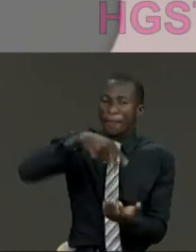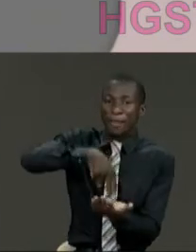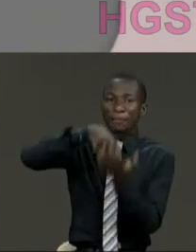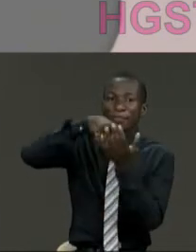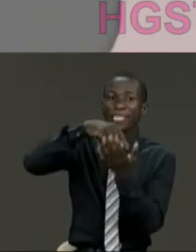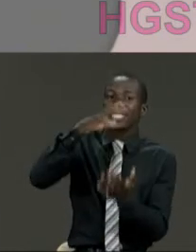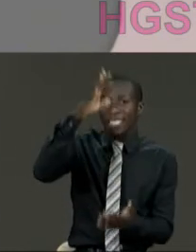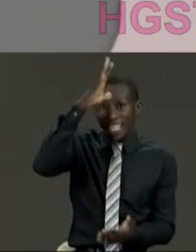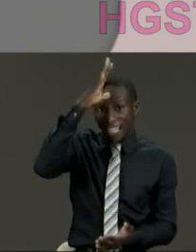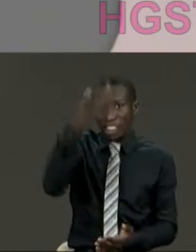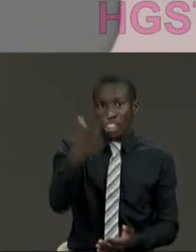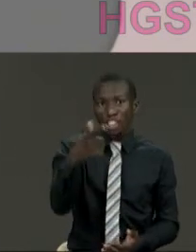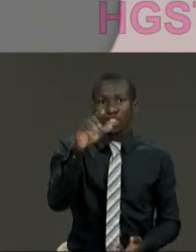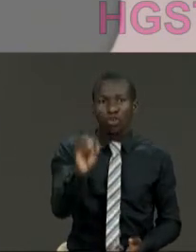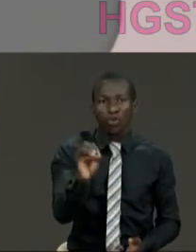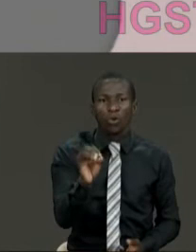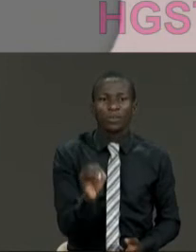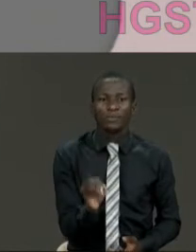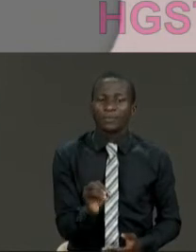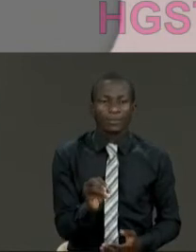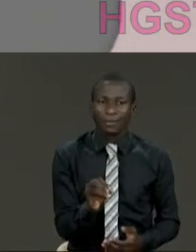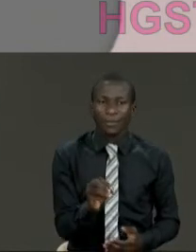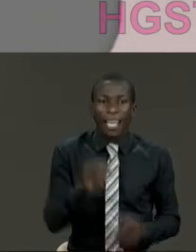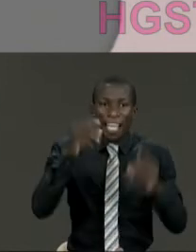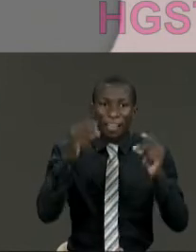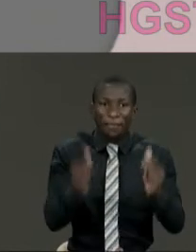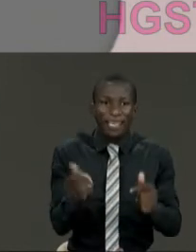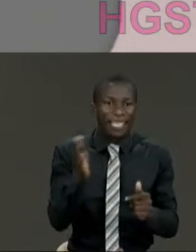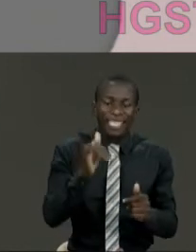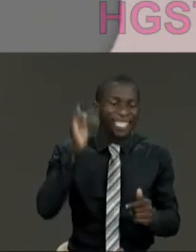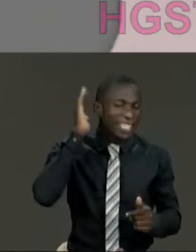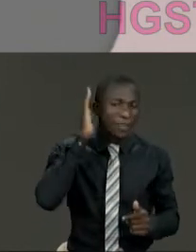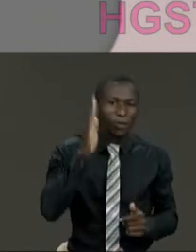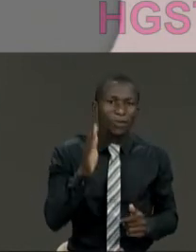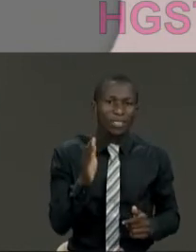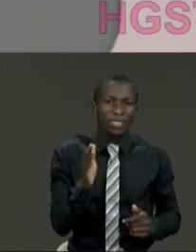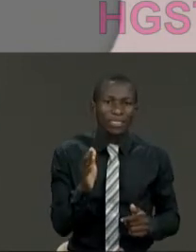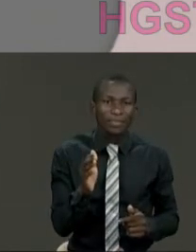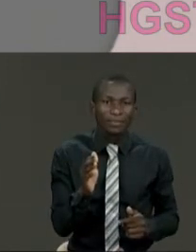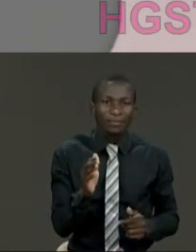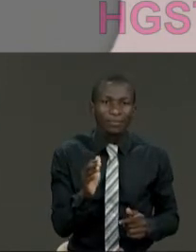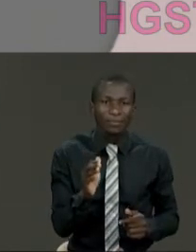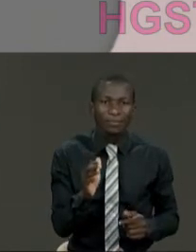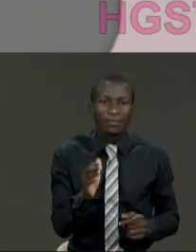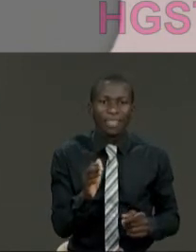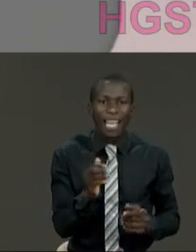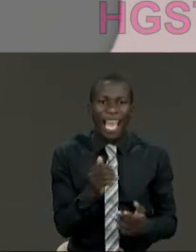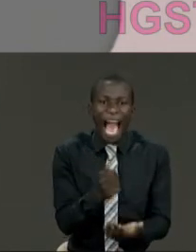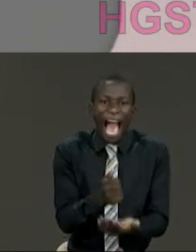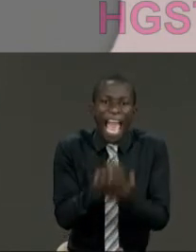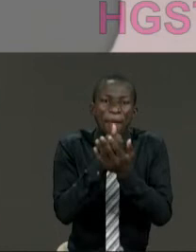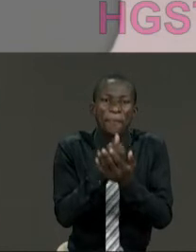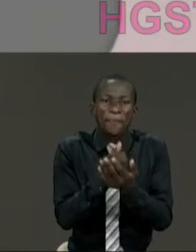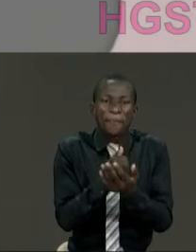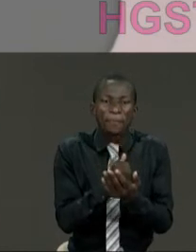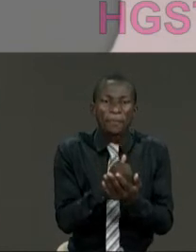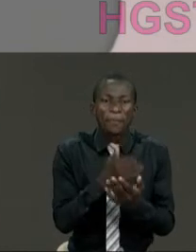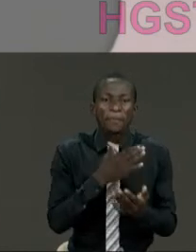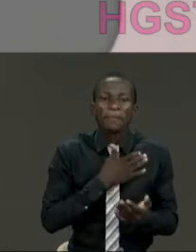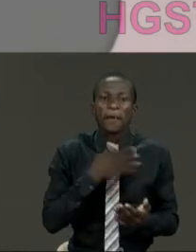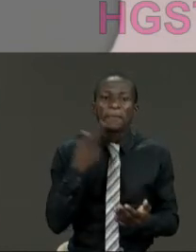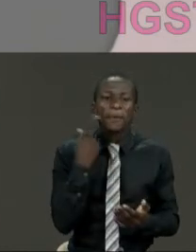that the Adeboye." Immediately, they will pilot by our pastor driving to a very, very